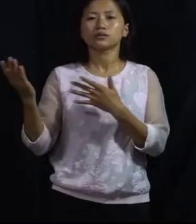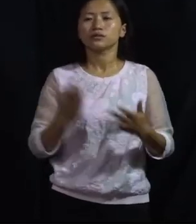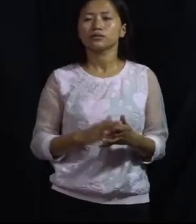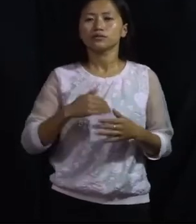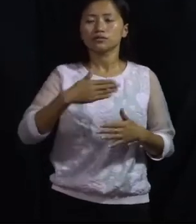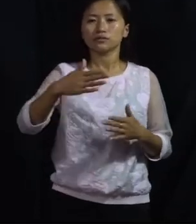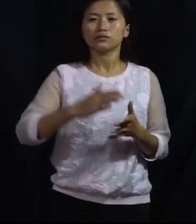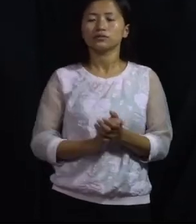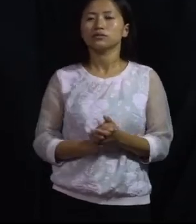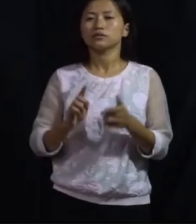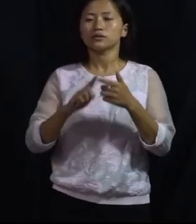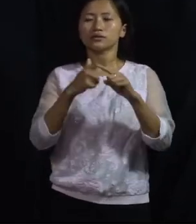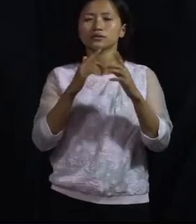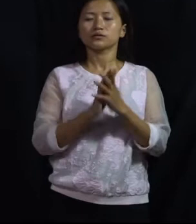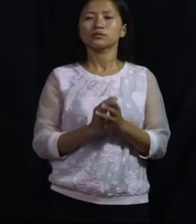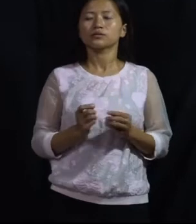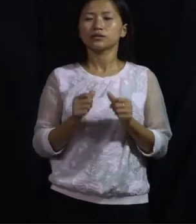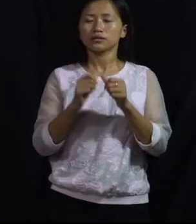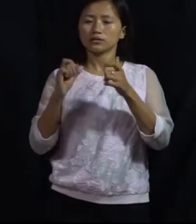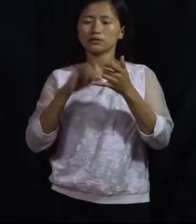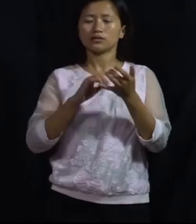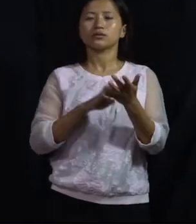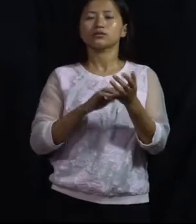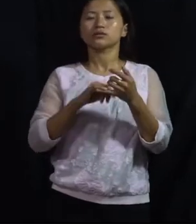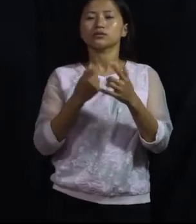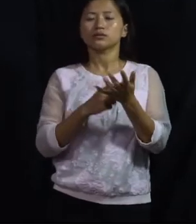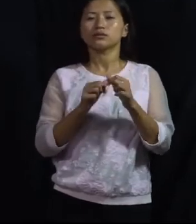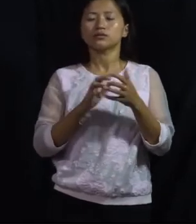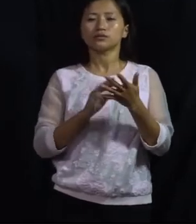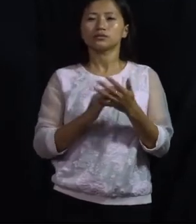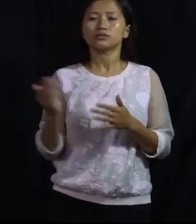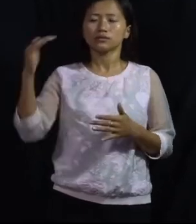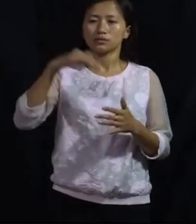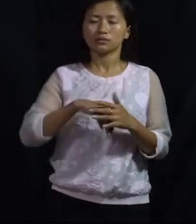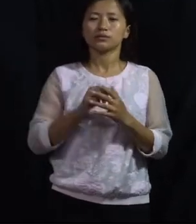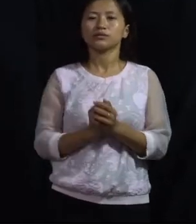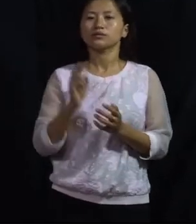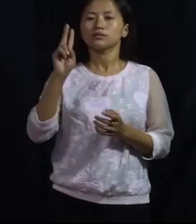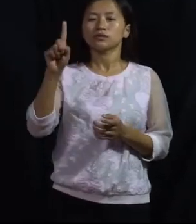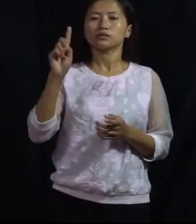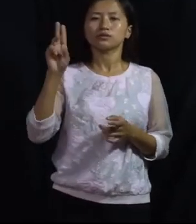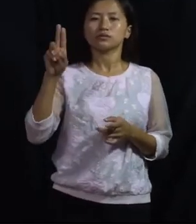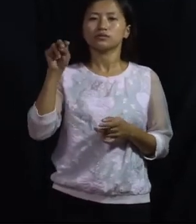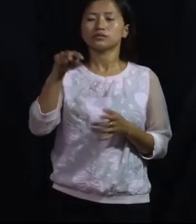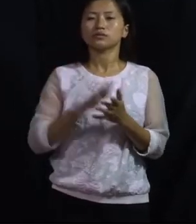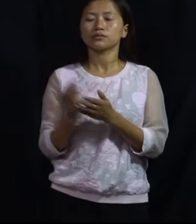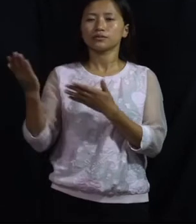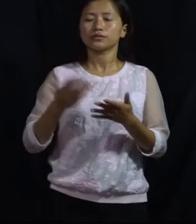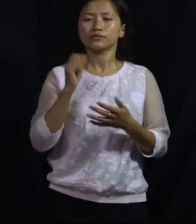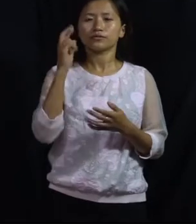forward as an expired insurance. Unaccounted accrued income of rupees 1,200 to be provided